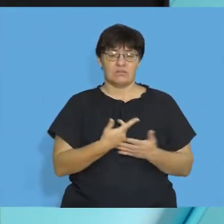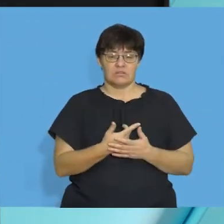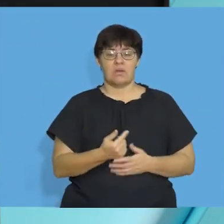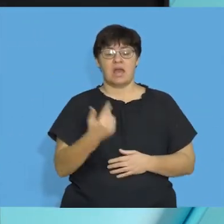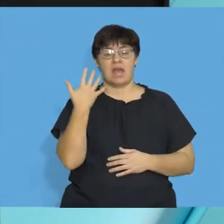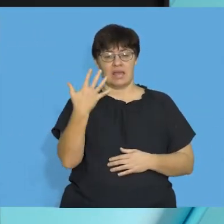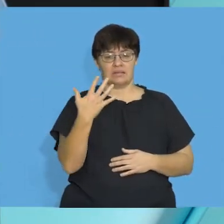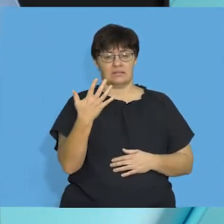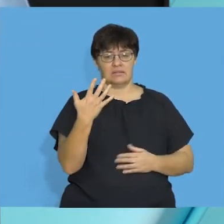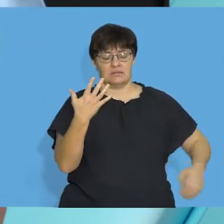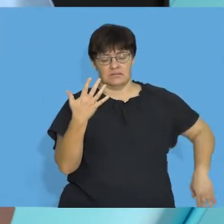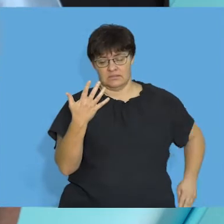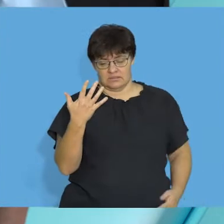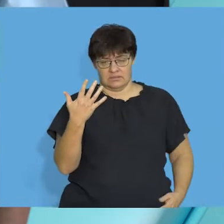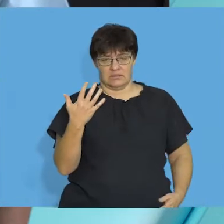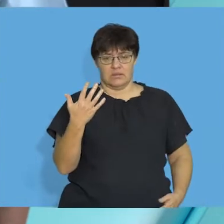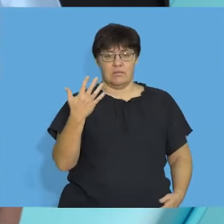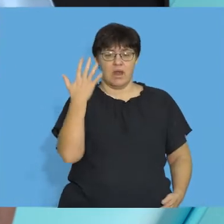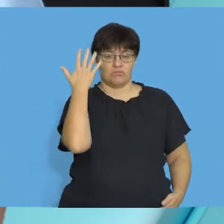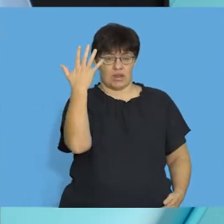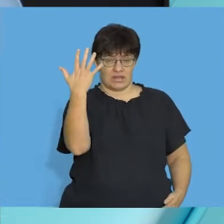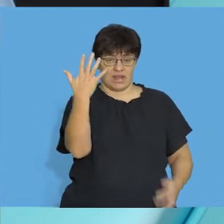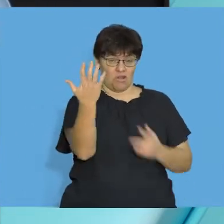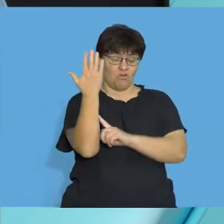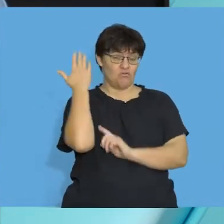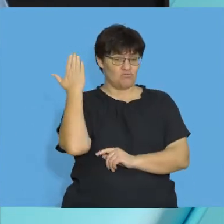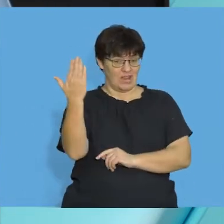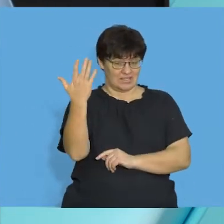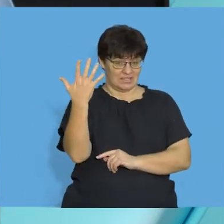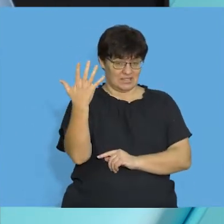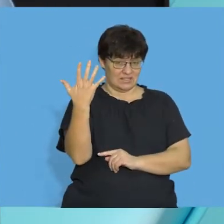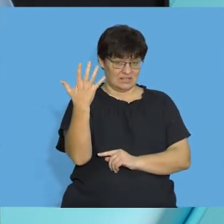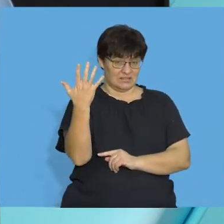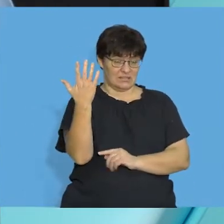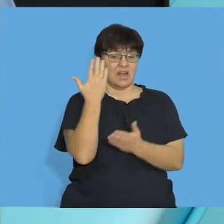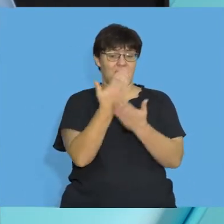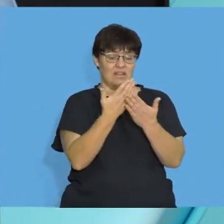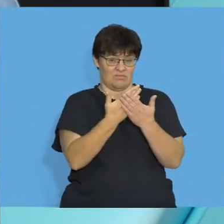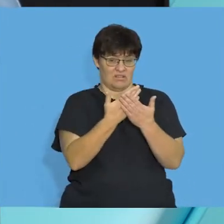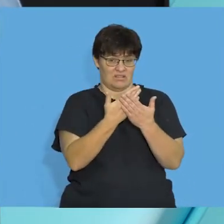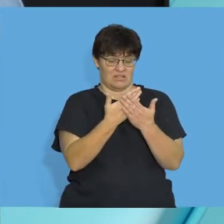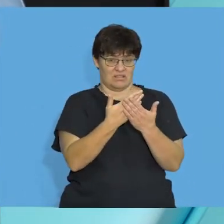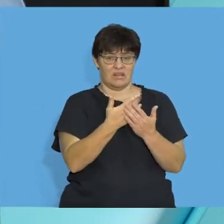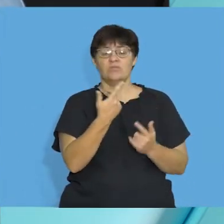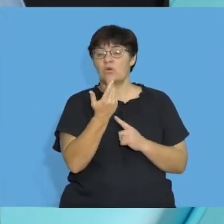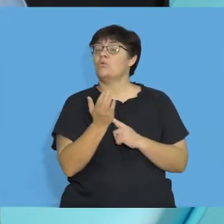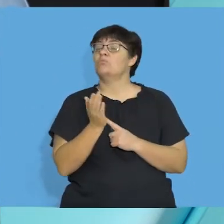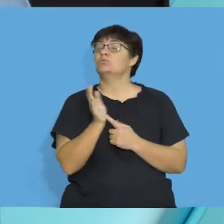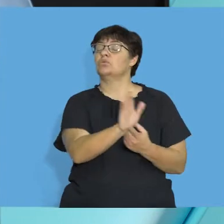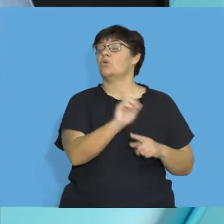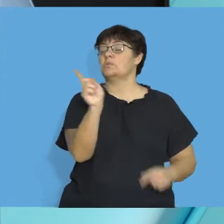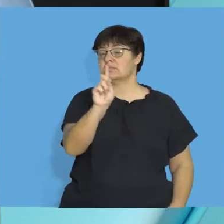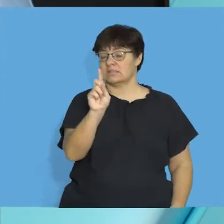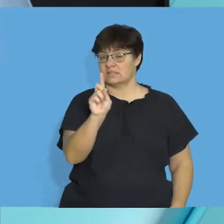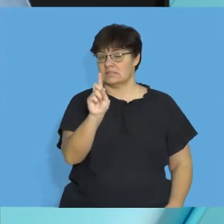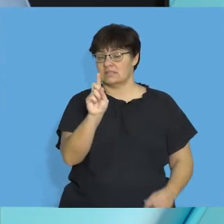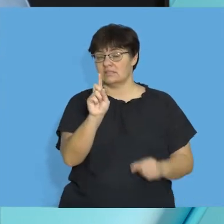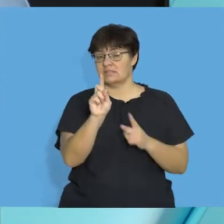my hand away, and I've got my right hand now available to be able to indicate